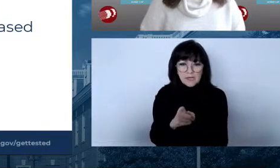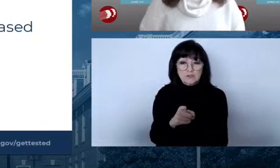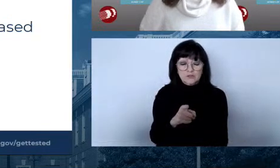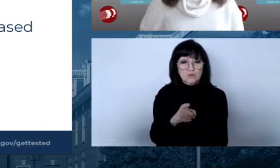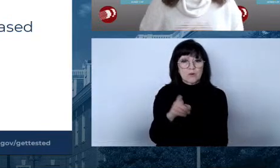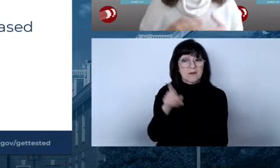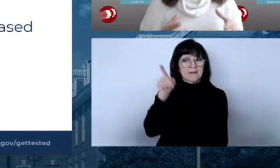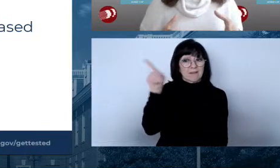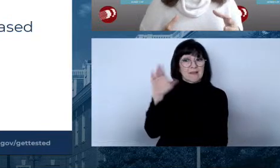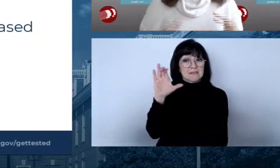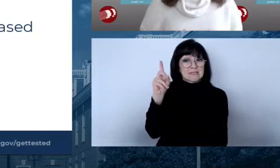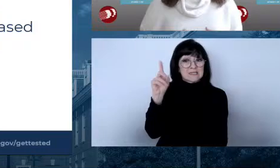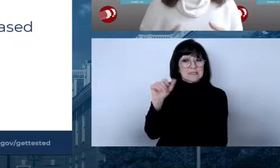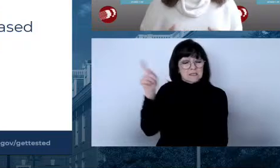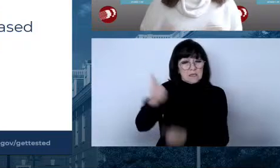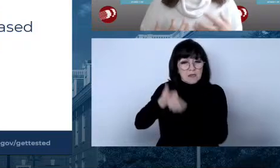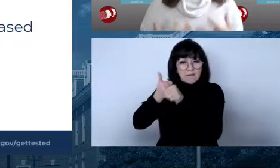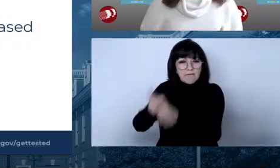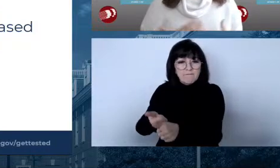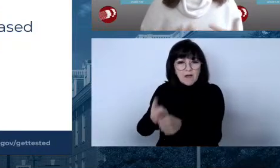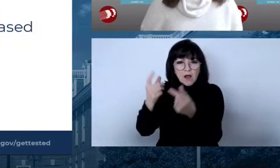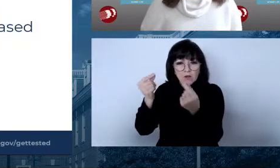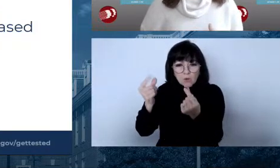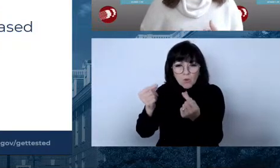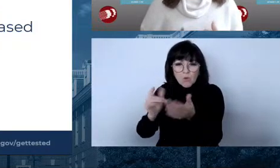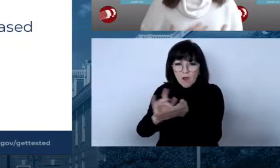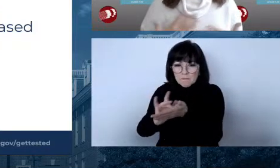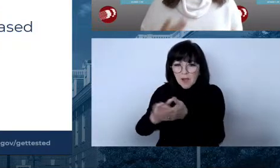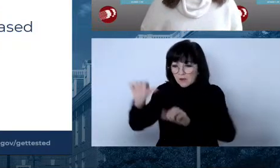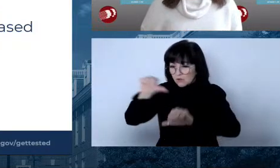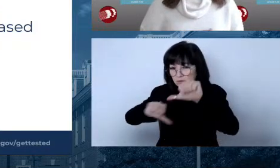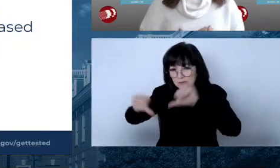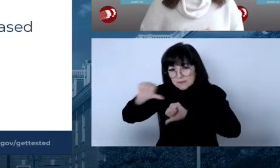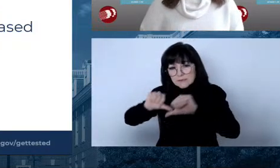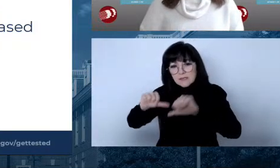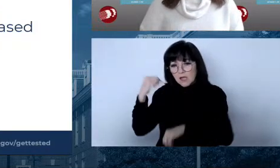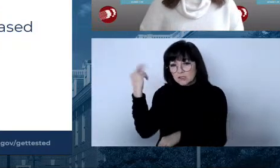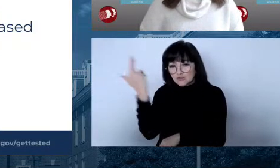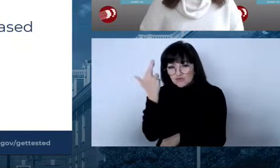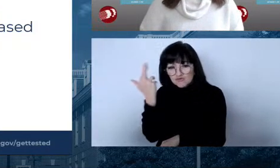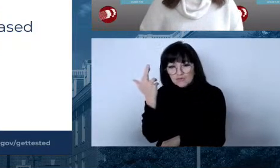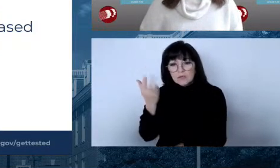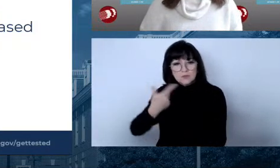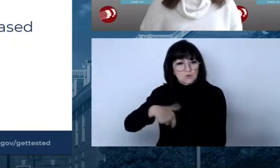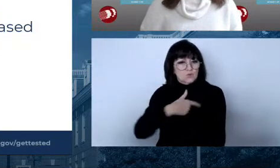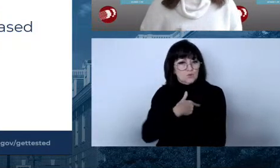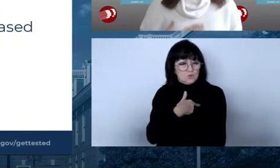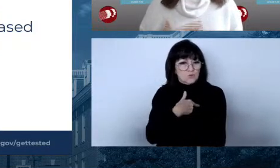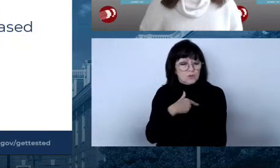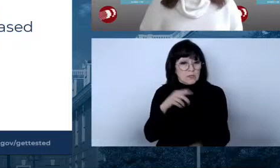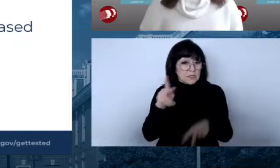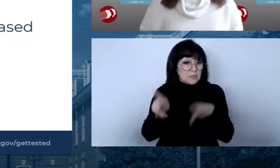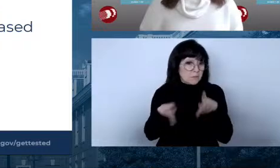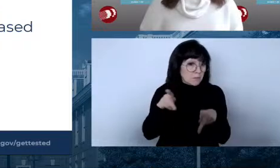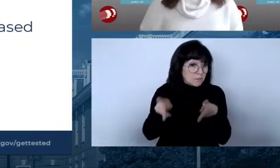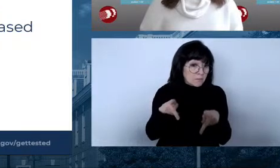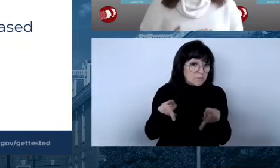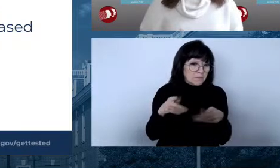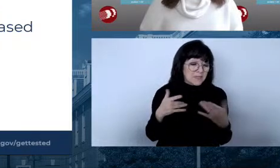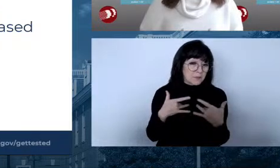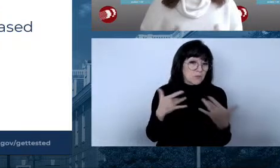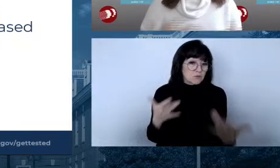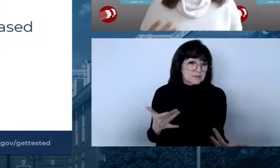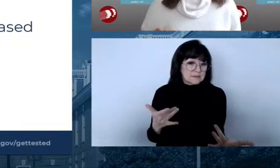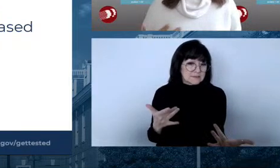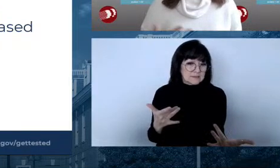science, that what we are seeing and is becoming more clear as we're living with this virus is that people tend to